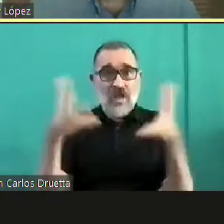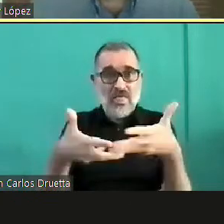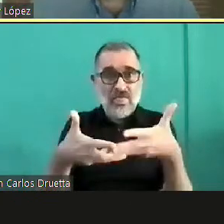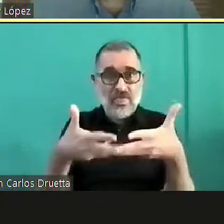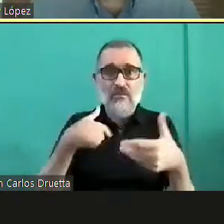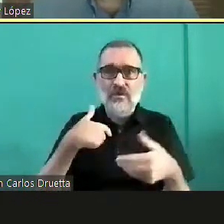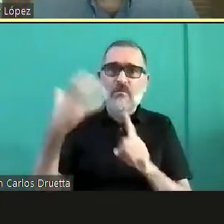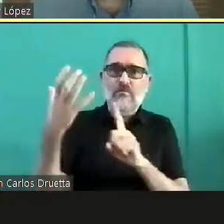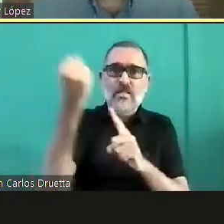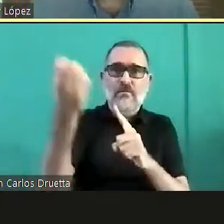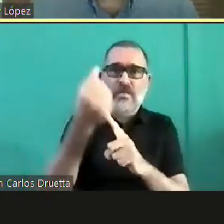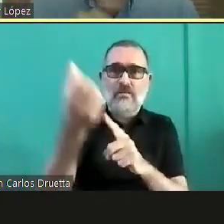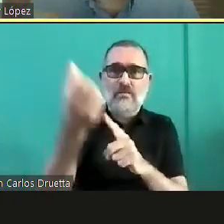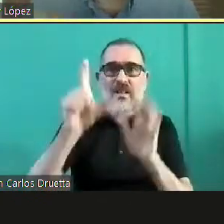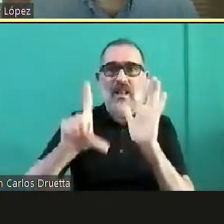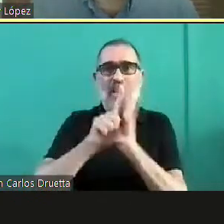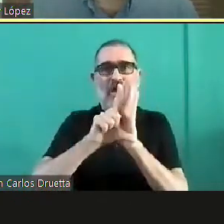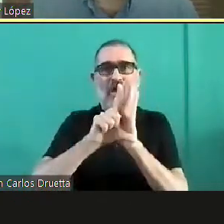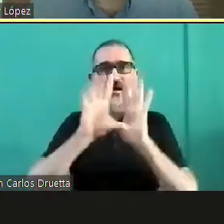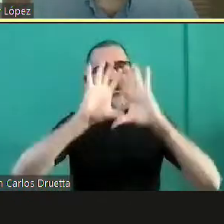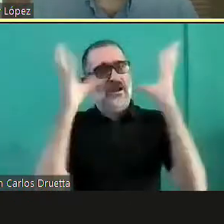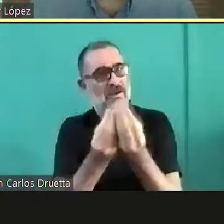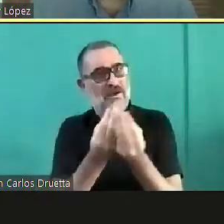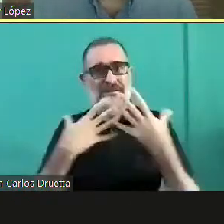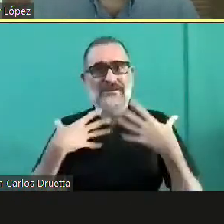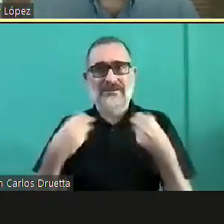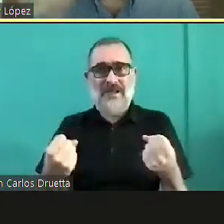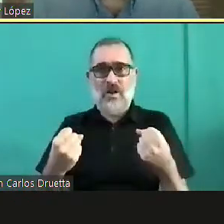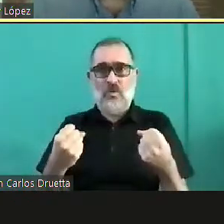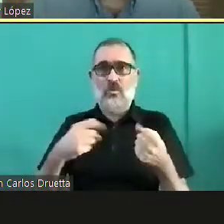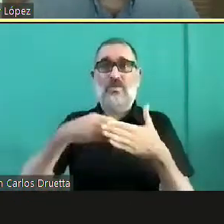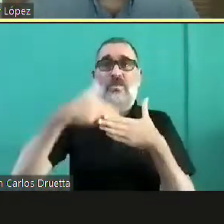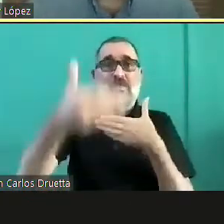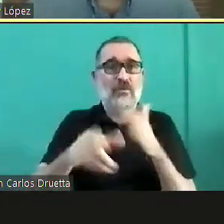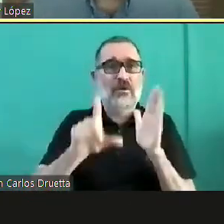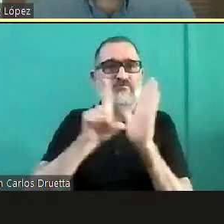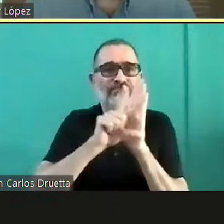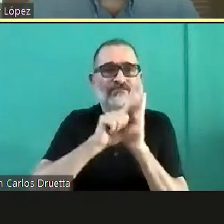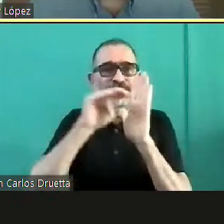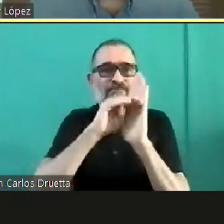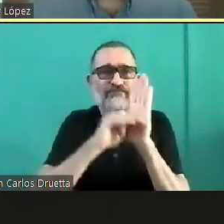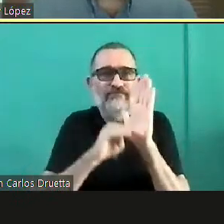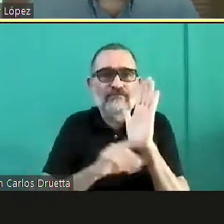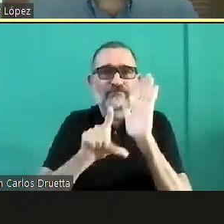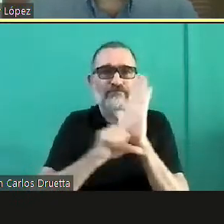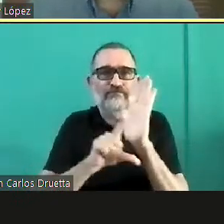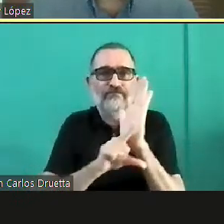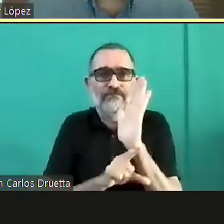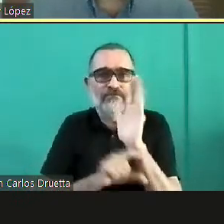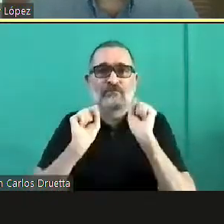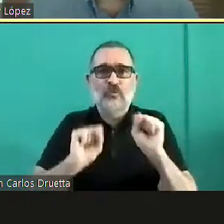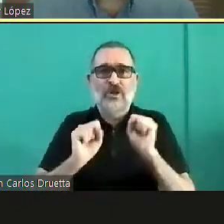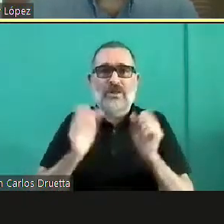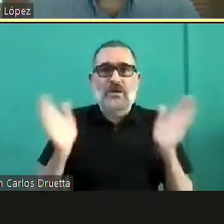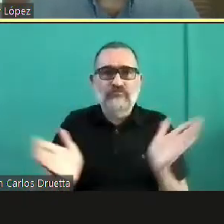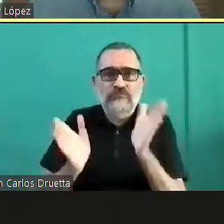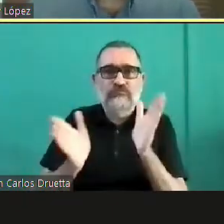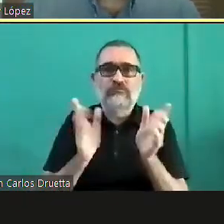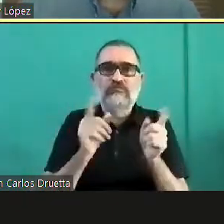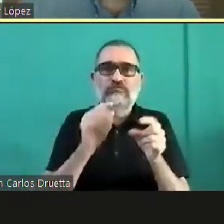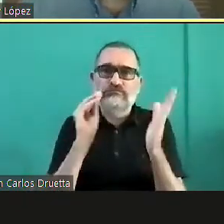local experts put together a profile of the critical elements and the critical levels that